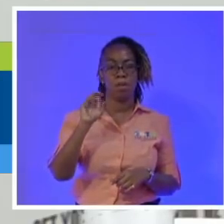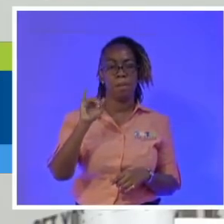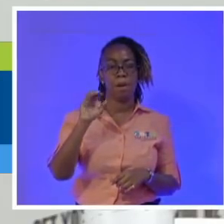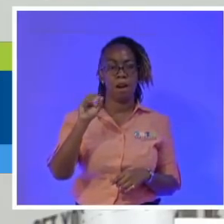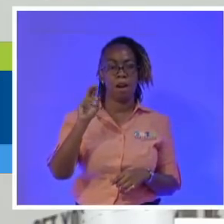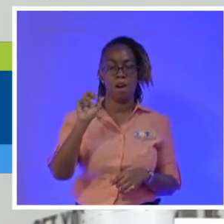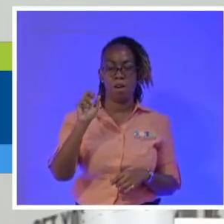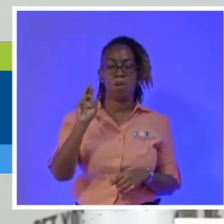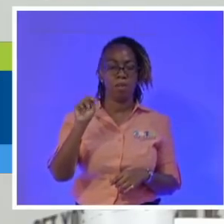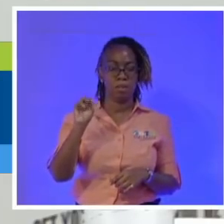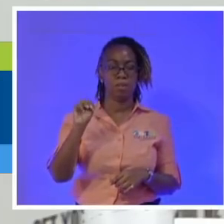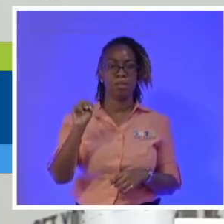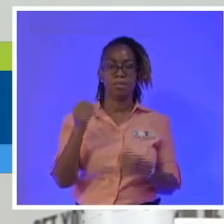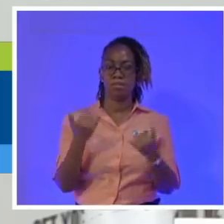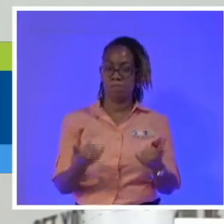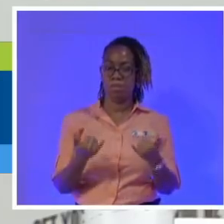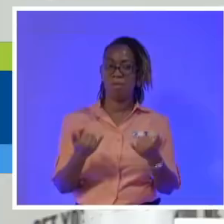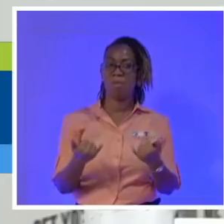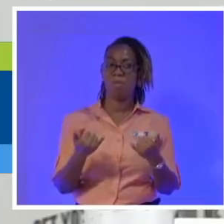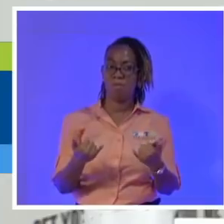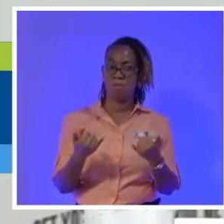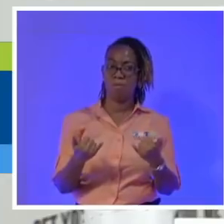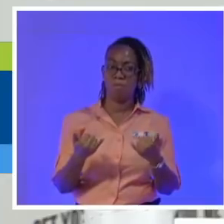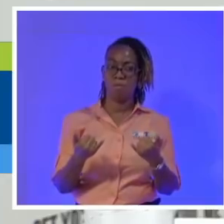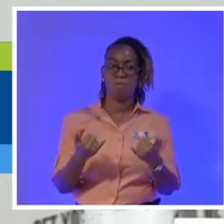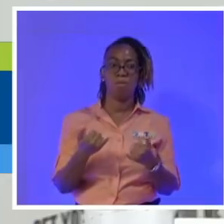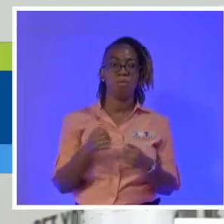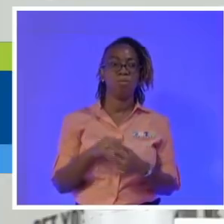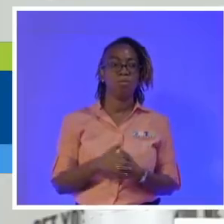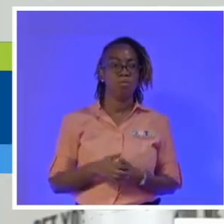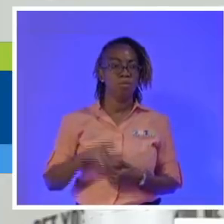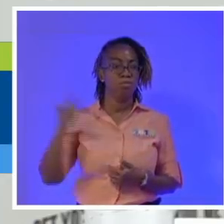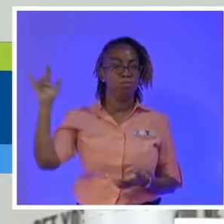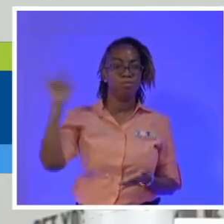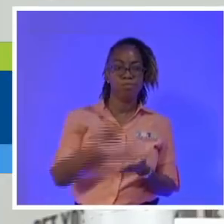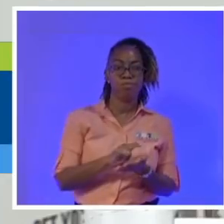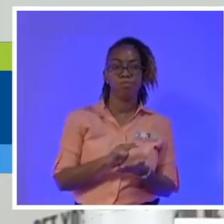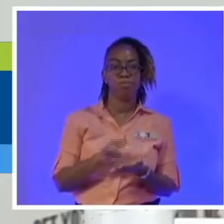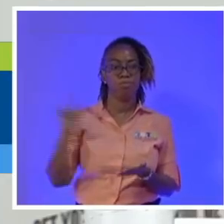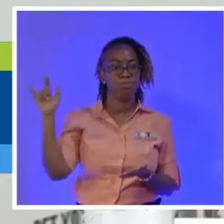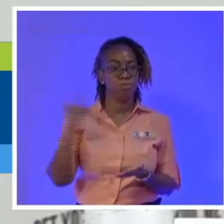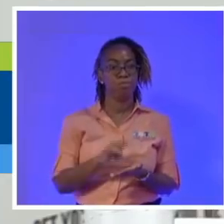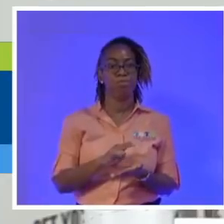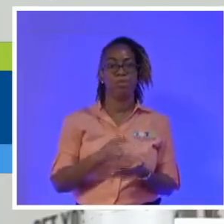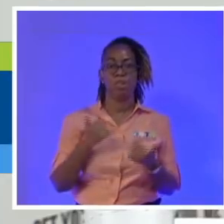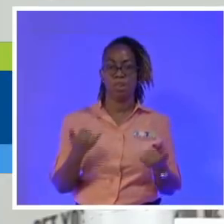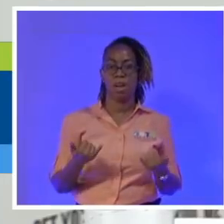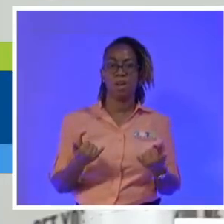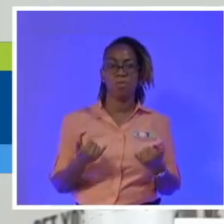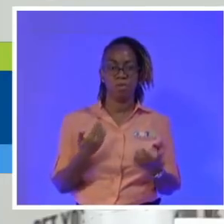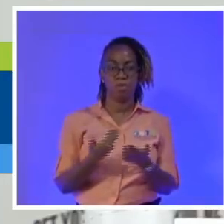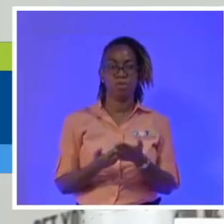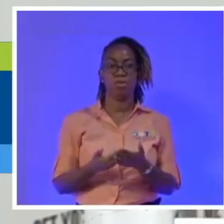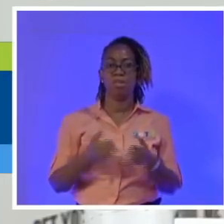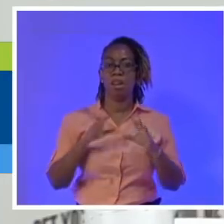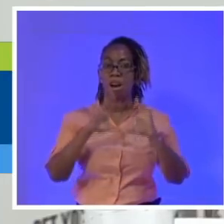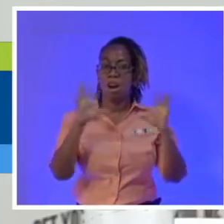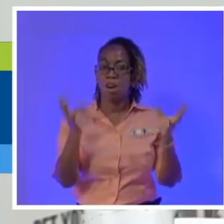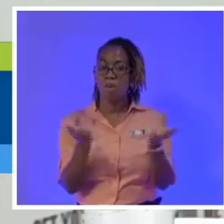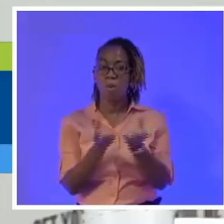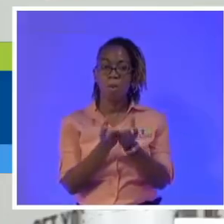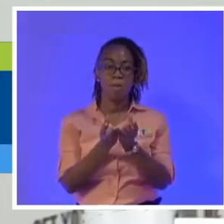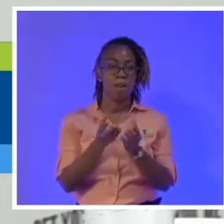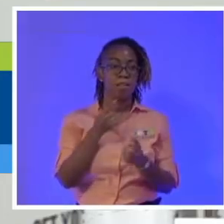being introduced through travel into our country at this point in time. And globally, we have seen the